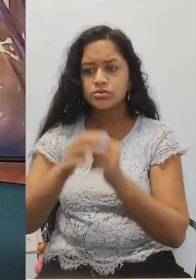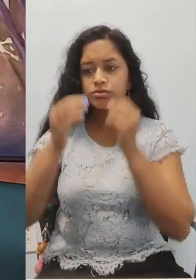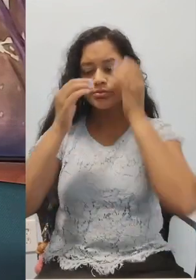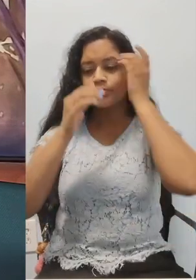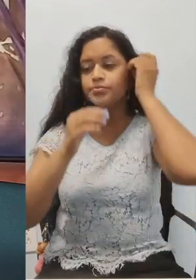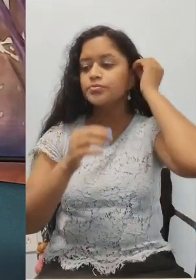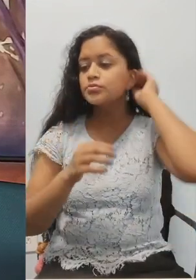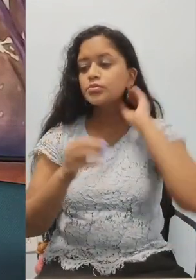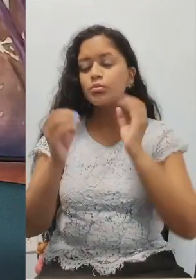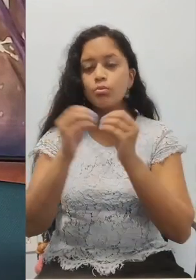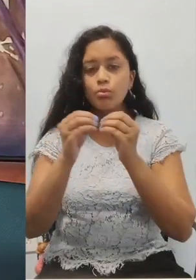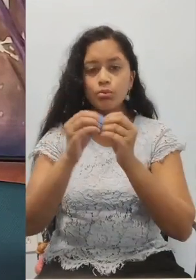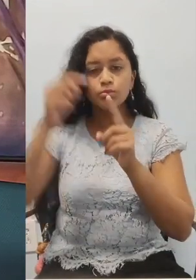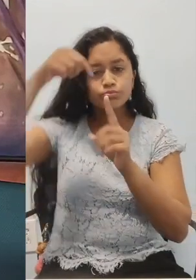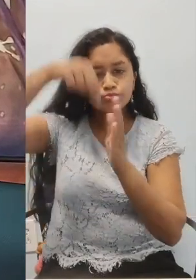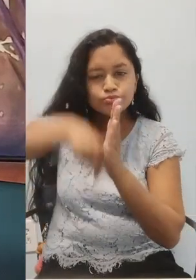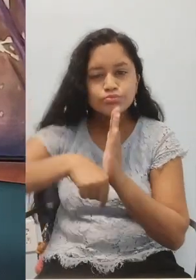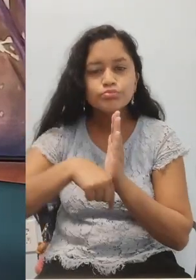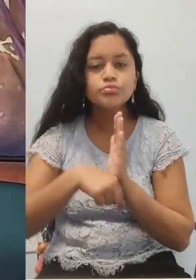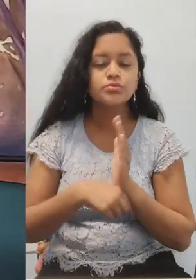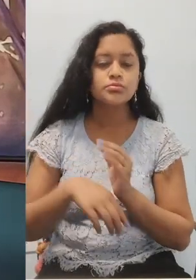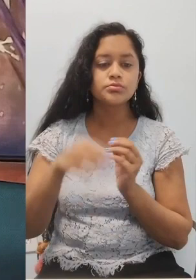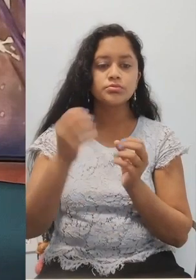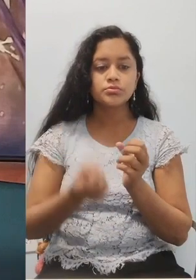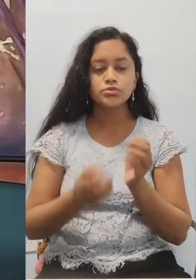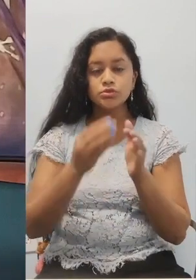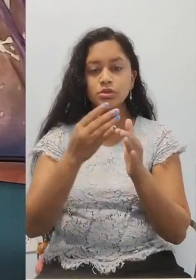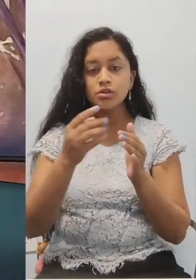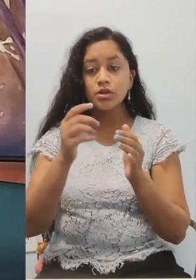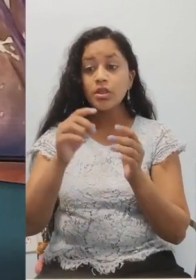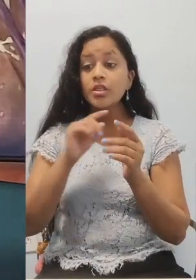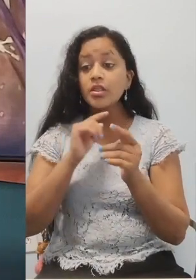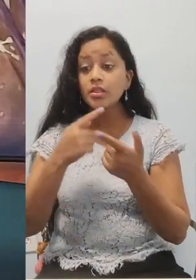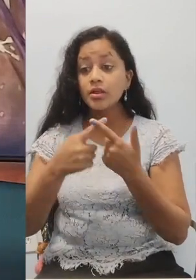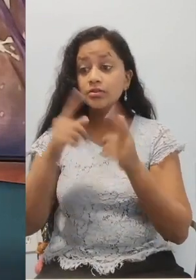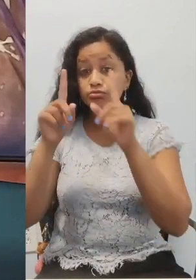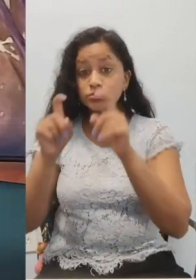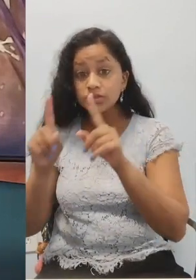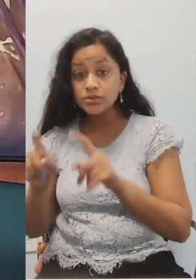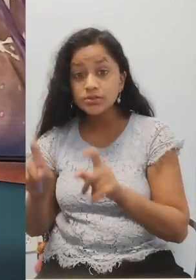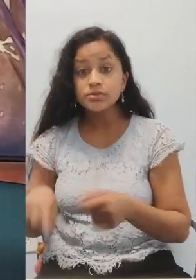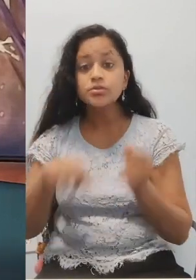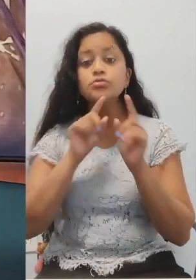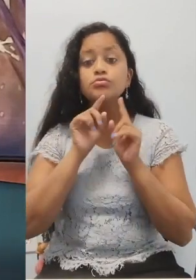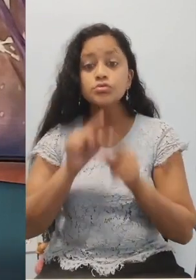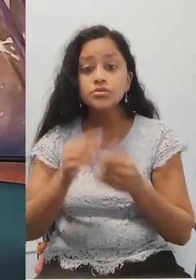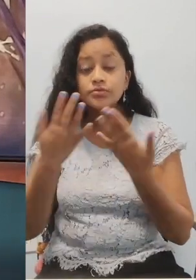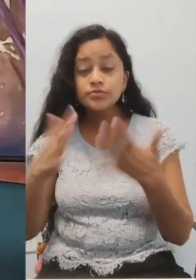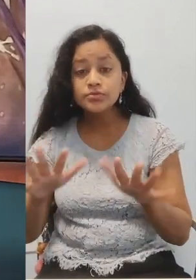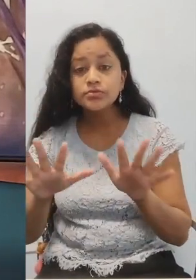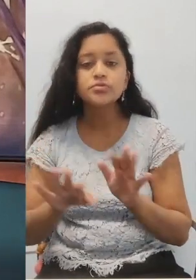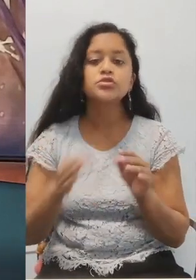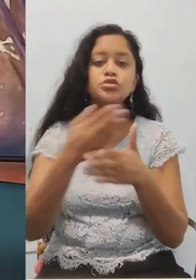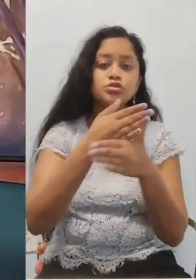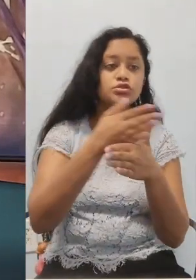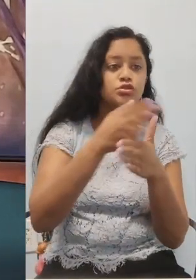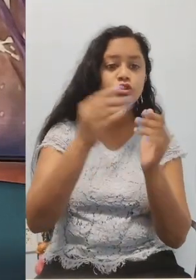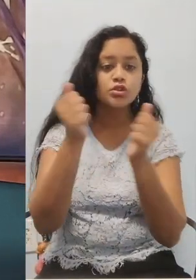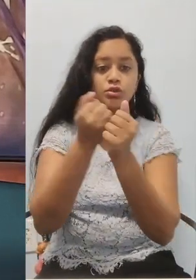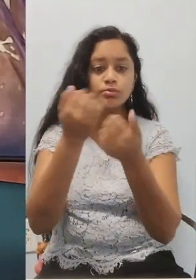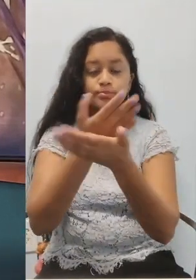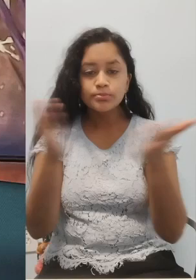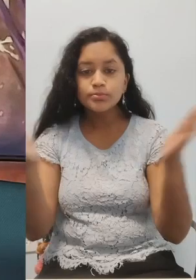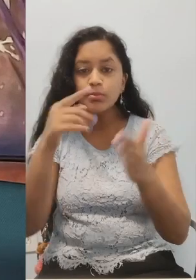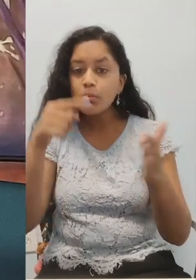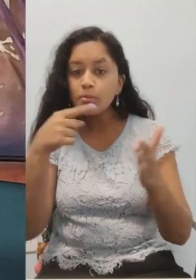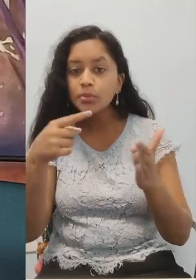with we want to share it with the public to let the public and the children know. So I'm doing a lot